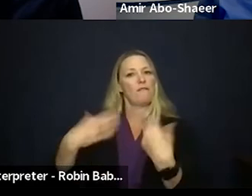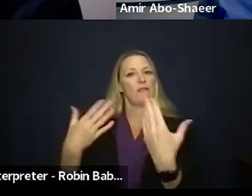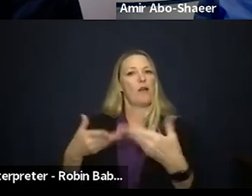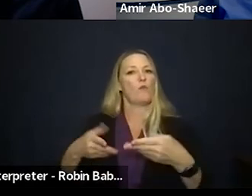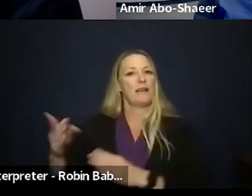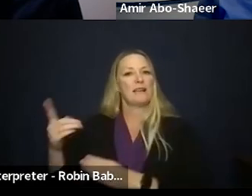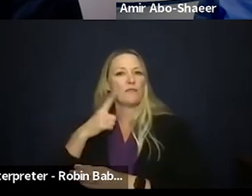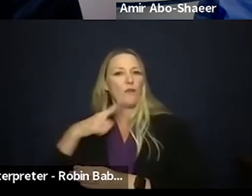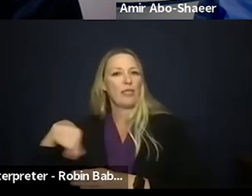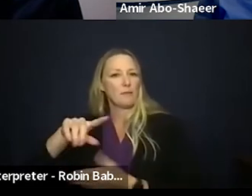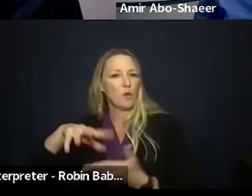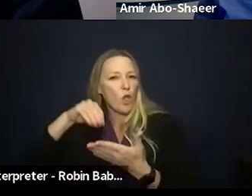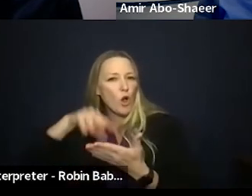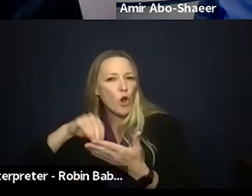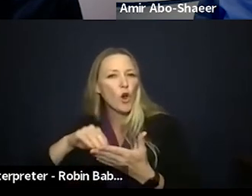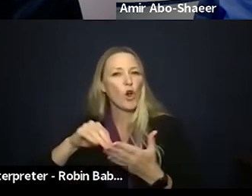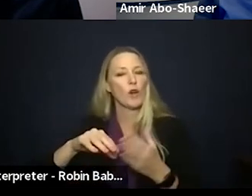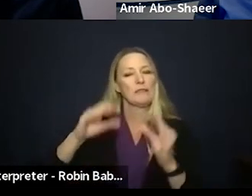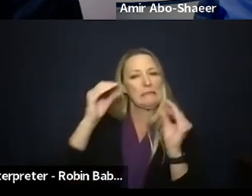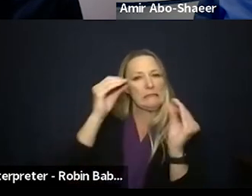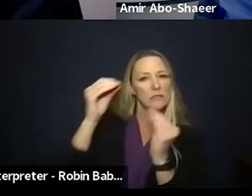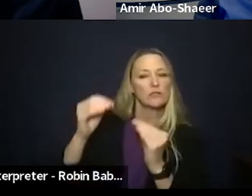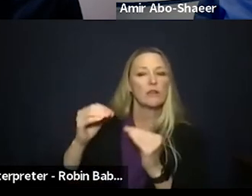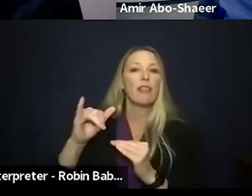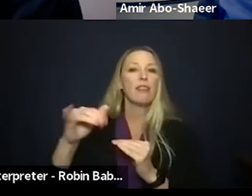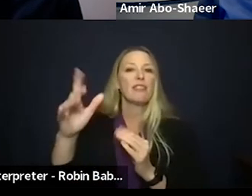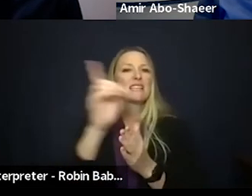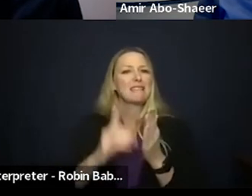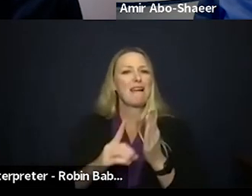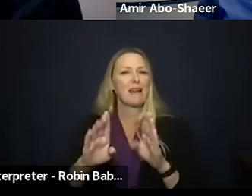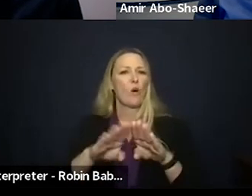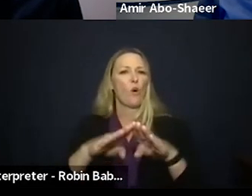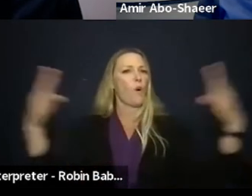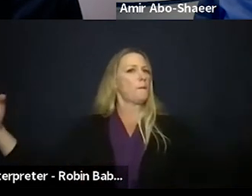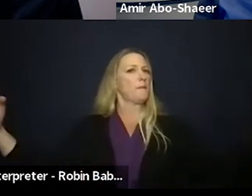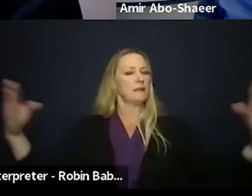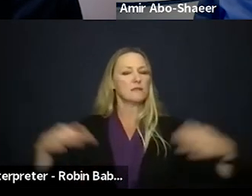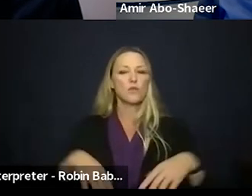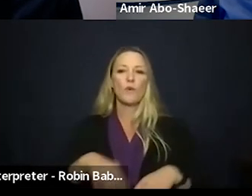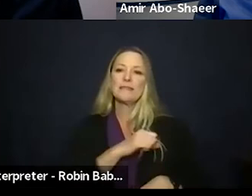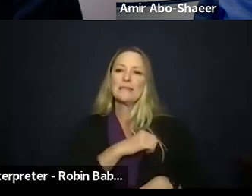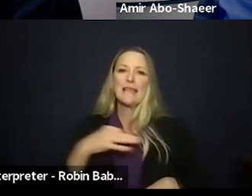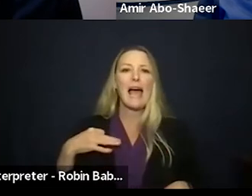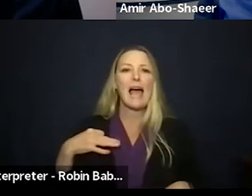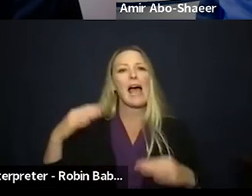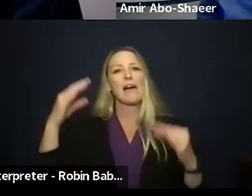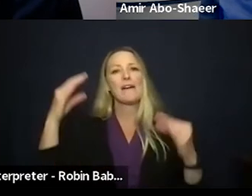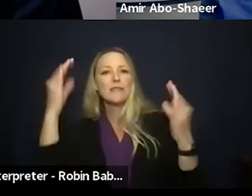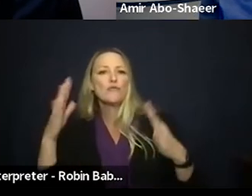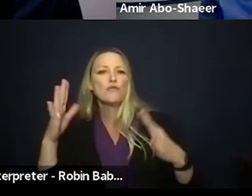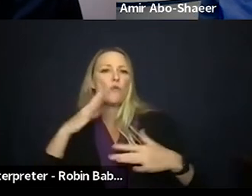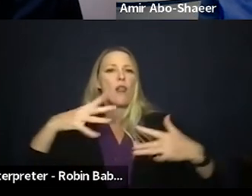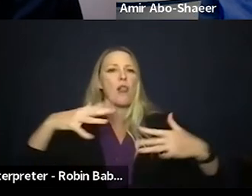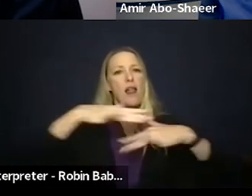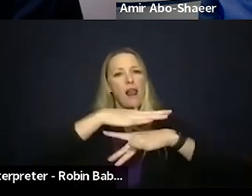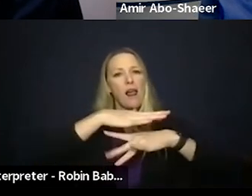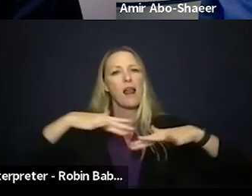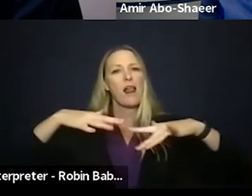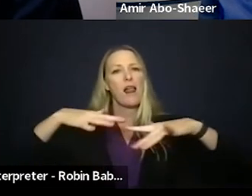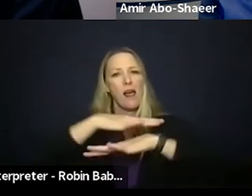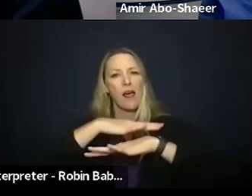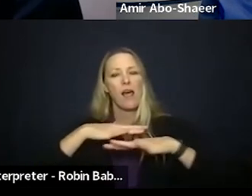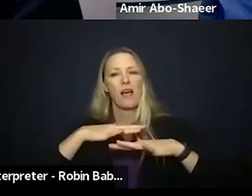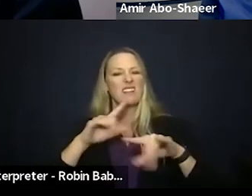teaching the design is an open concept where teams of students and staff flow throughout and collaborate in a way that isn't possible in the typical